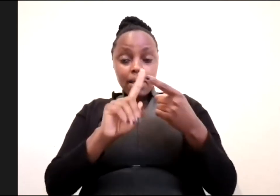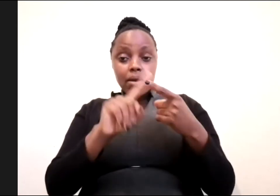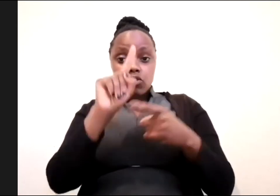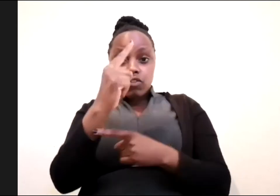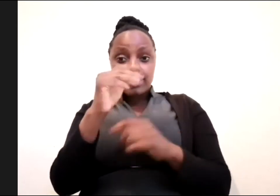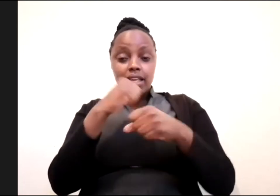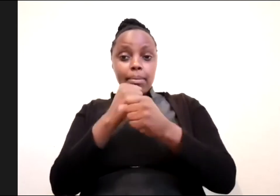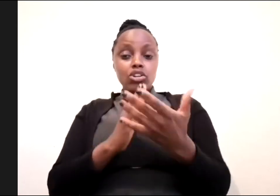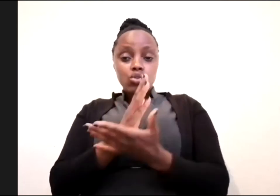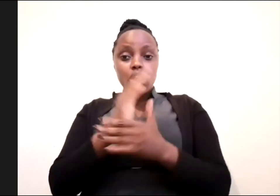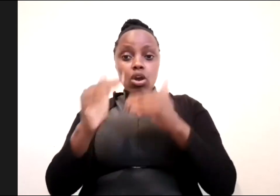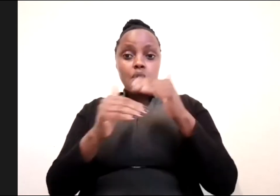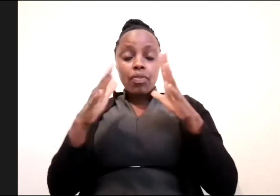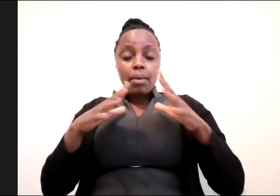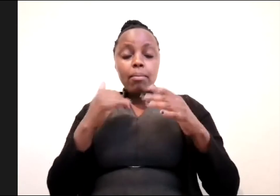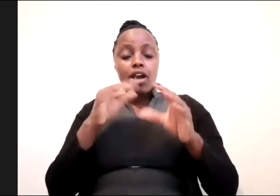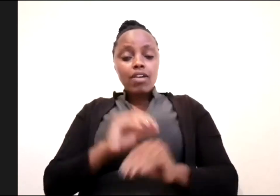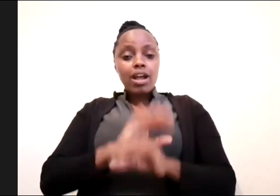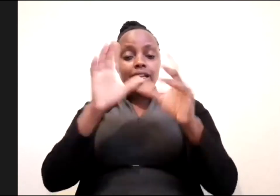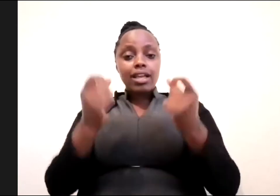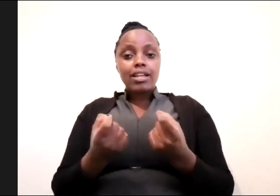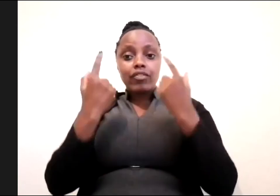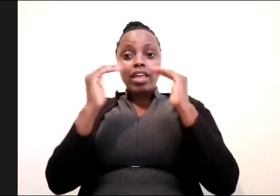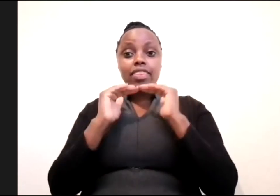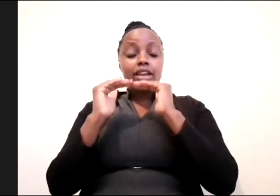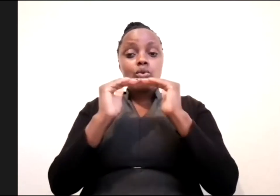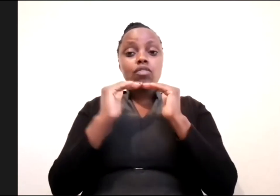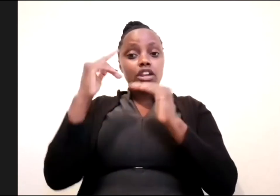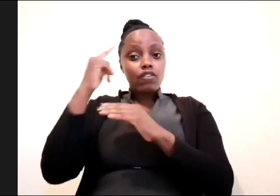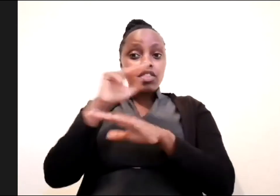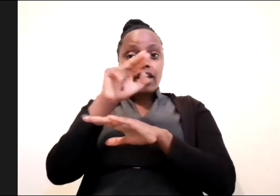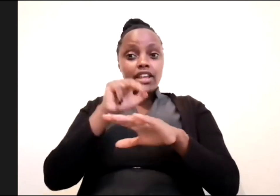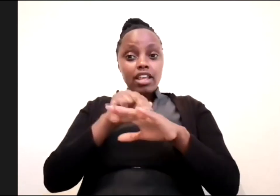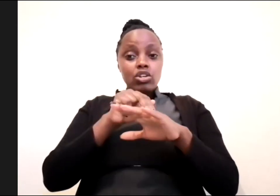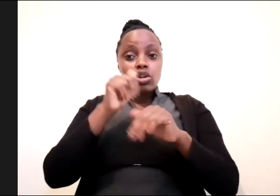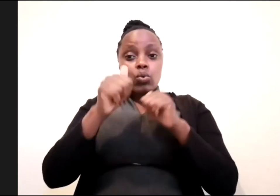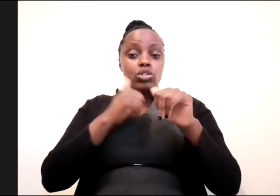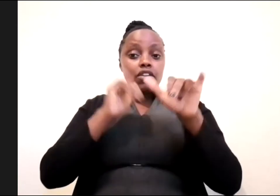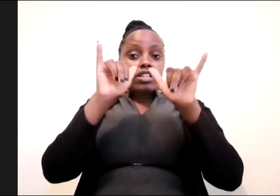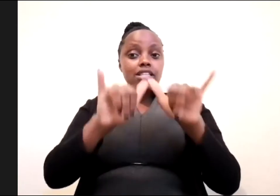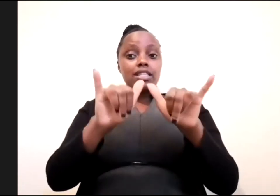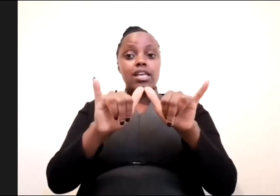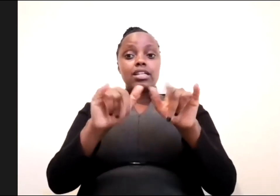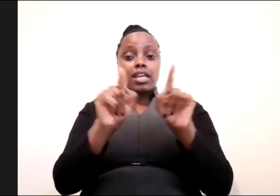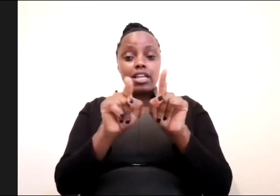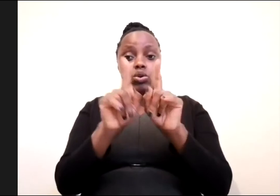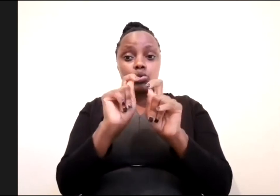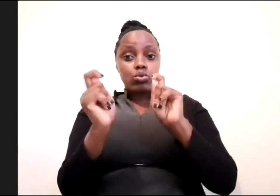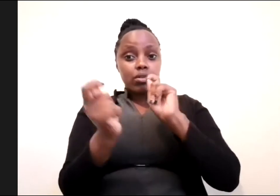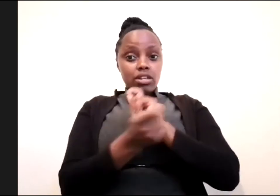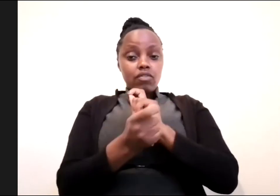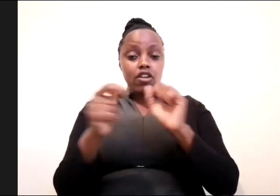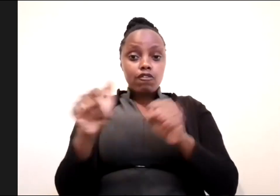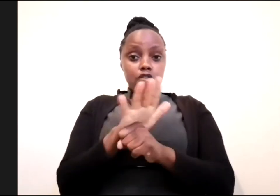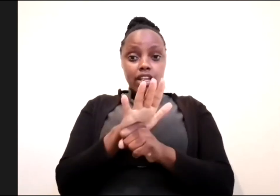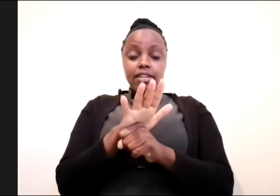everybody has a clear understanding, the equivalence of the national with the national rules will remain. Of course, it will be transformed into a fully fledged trade